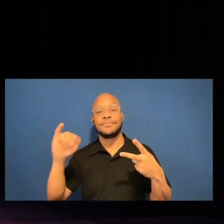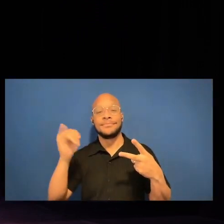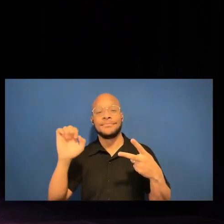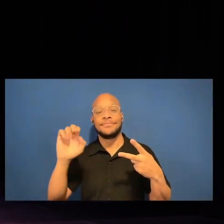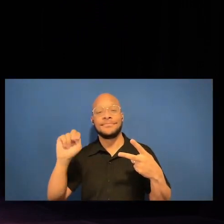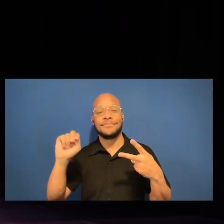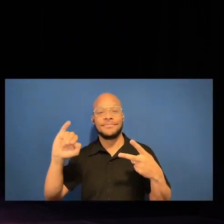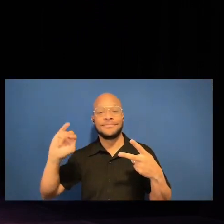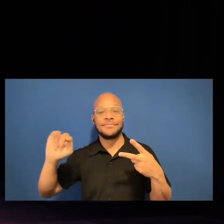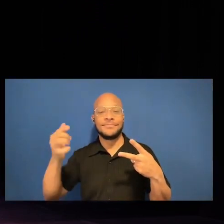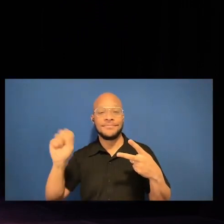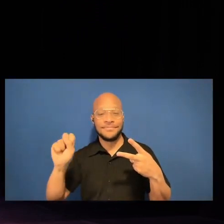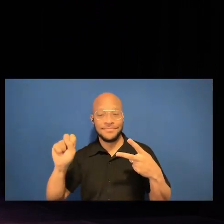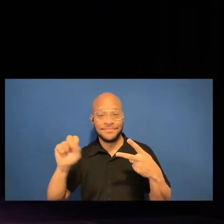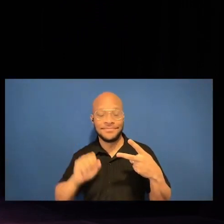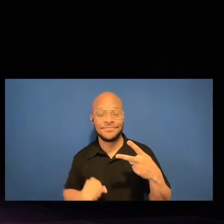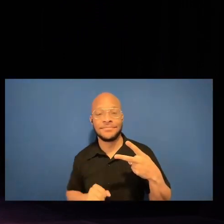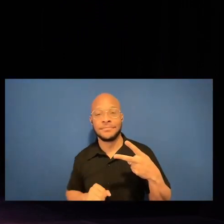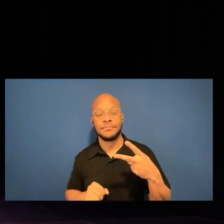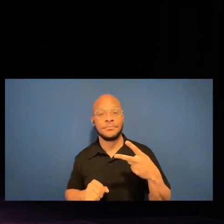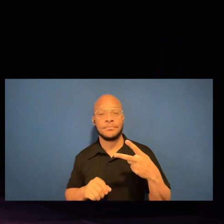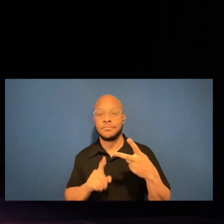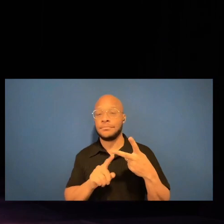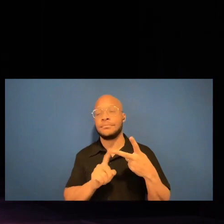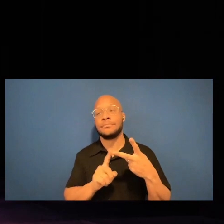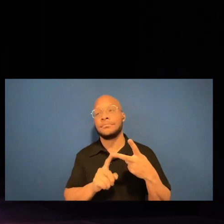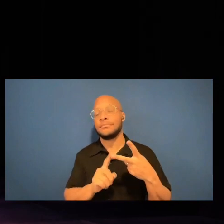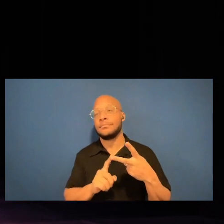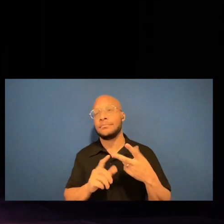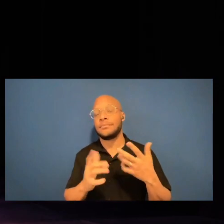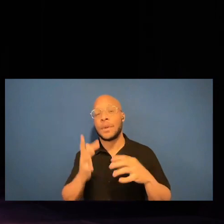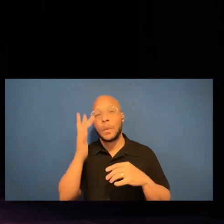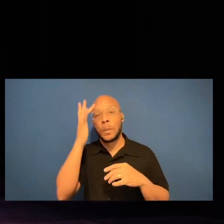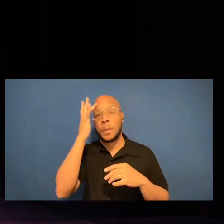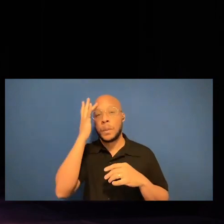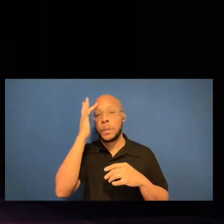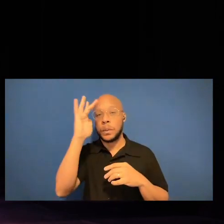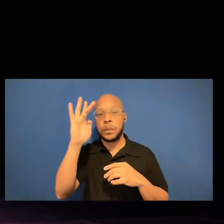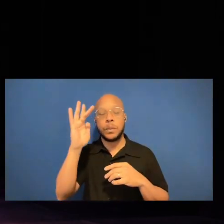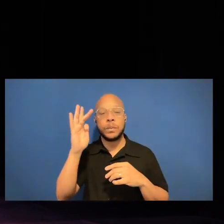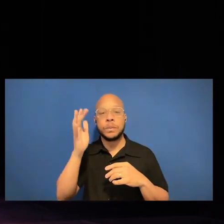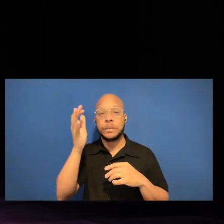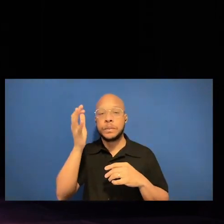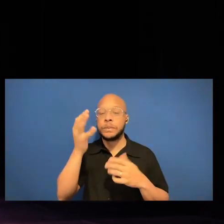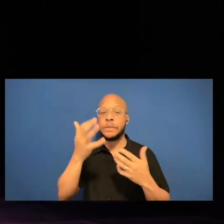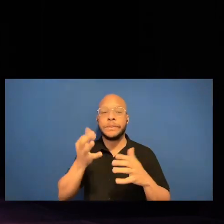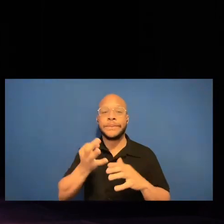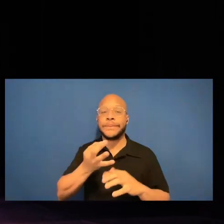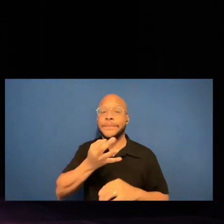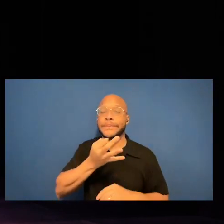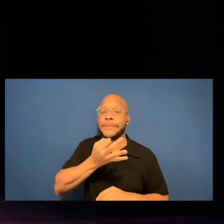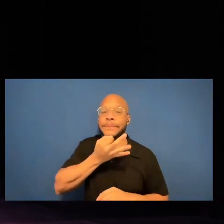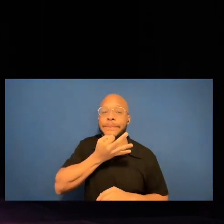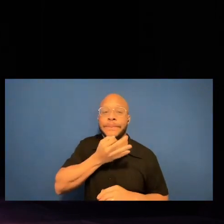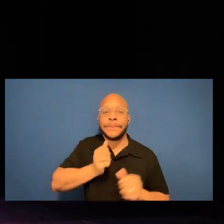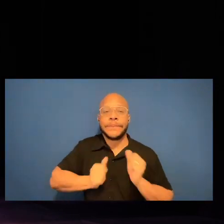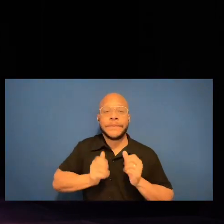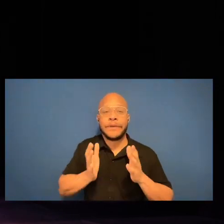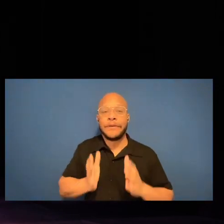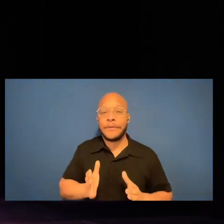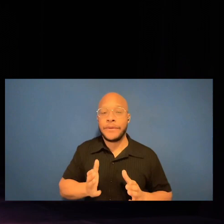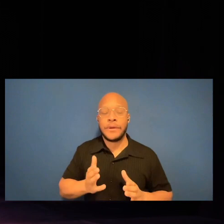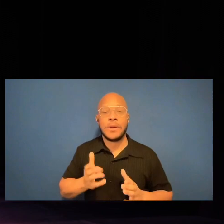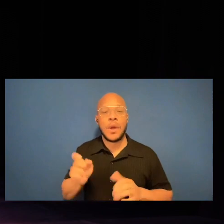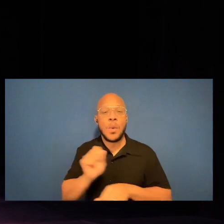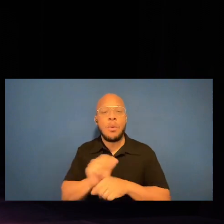one of the most gifted performers I have had the pleasure to meet. He's worked with so many artists, Young Jing Lee, Caden Mance's